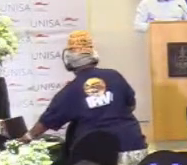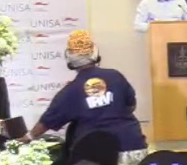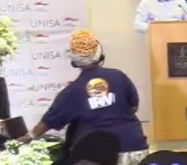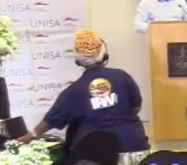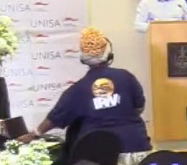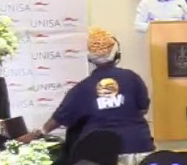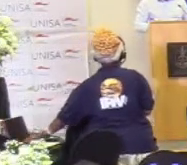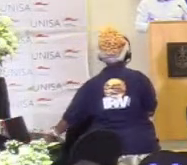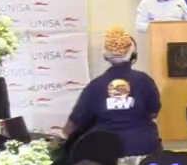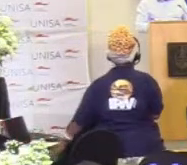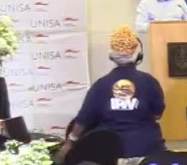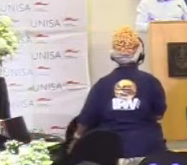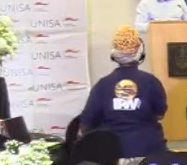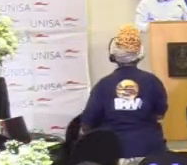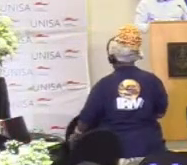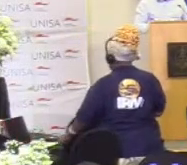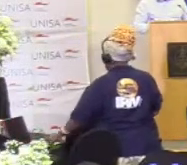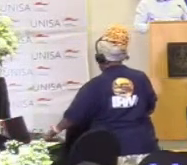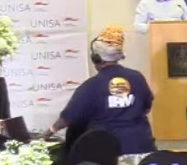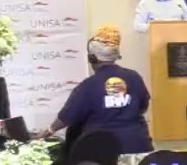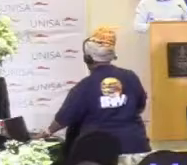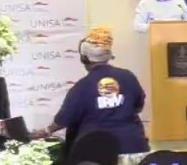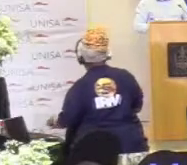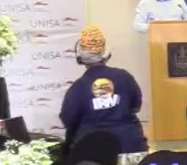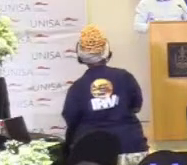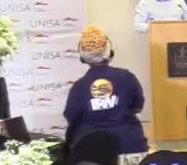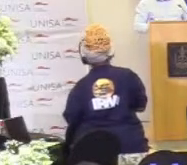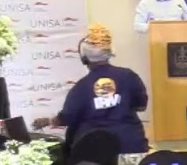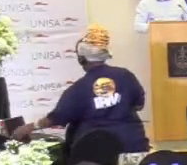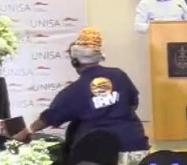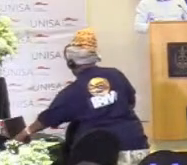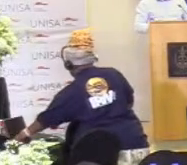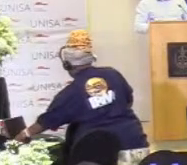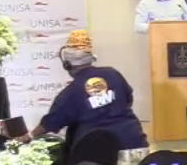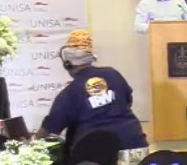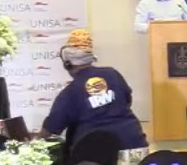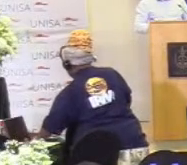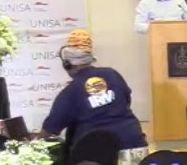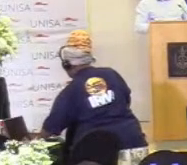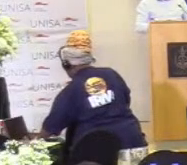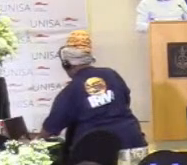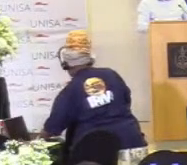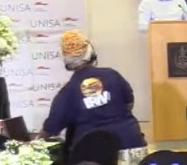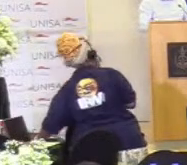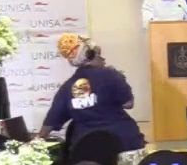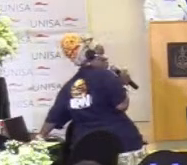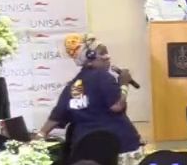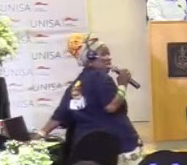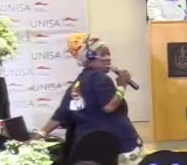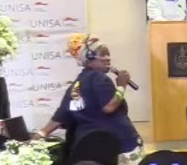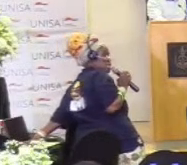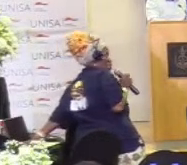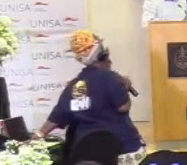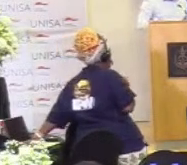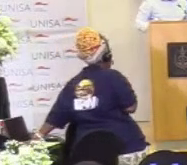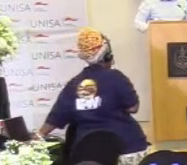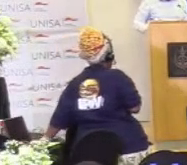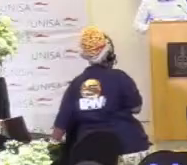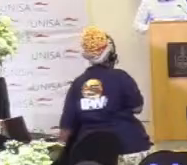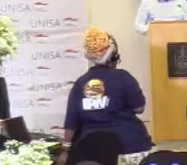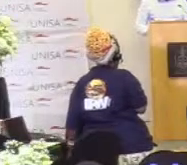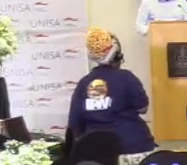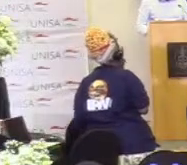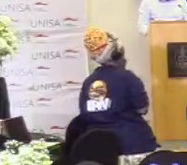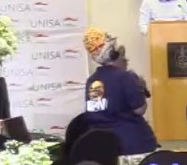talk to your last slide. Your last slide saying it can be flighted, I would